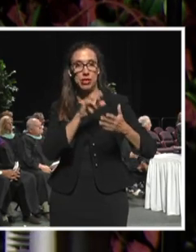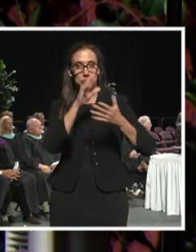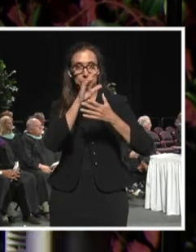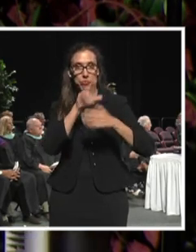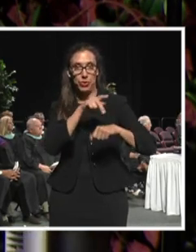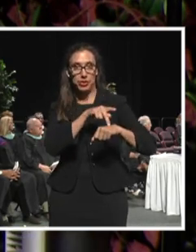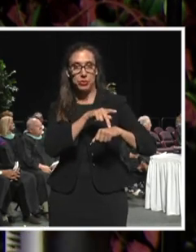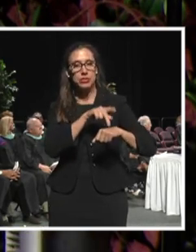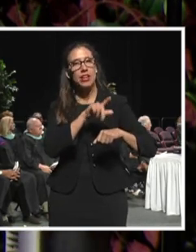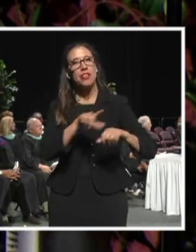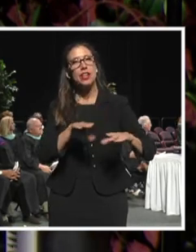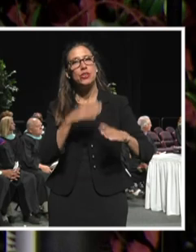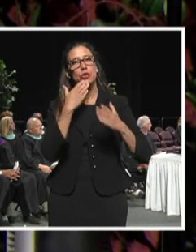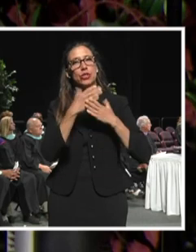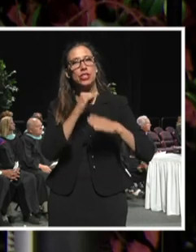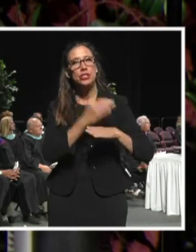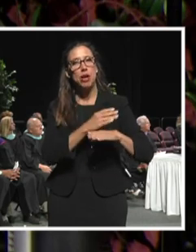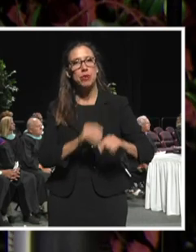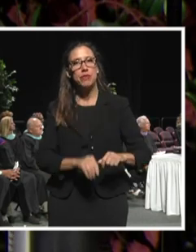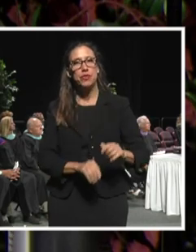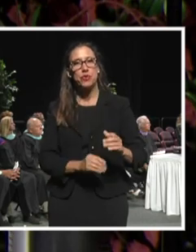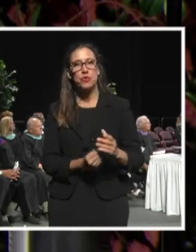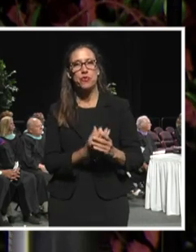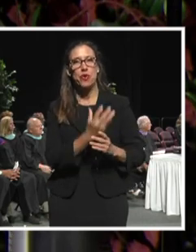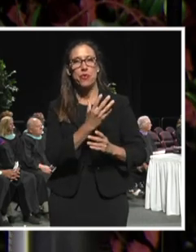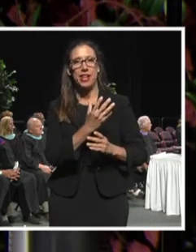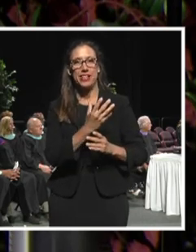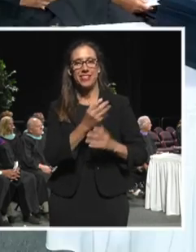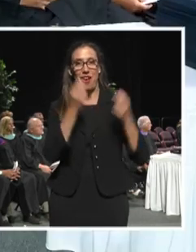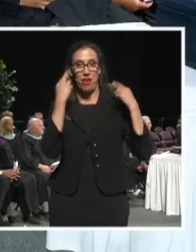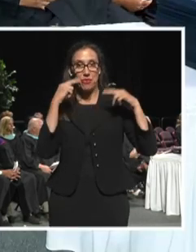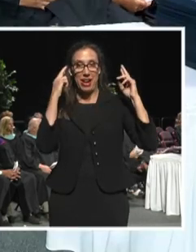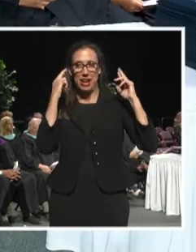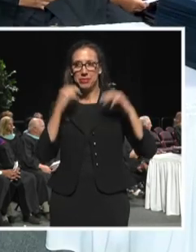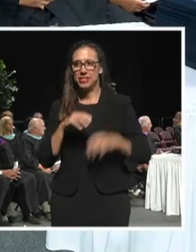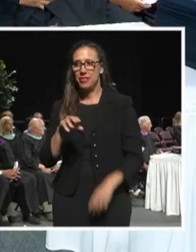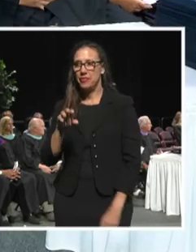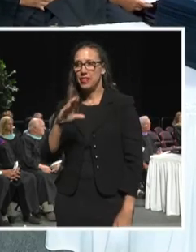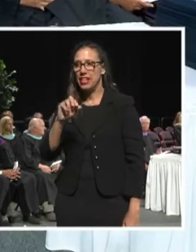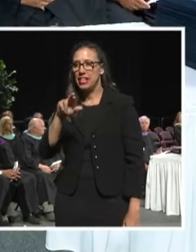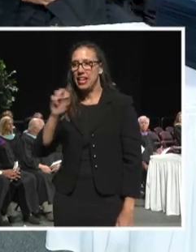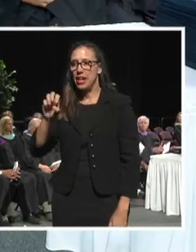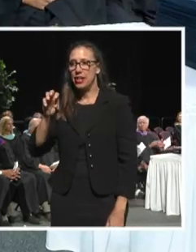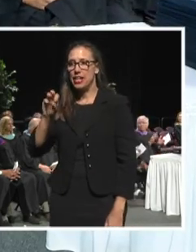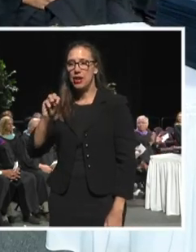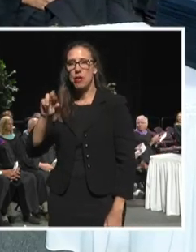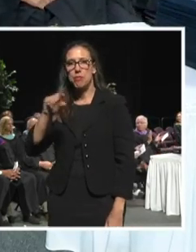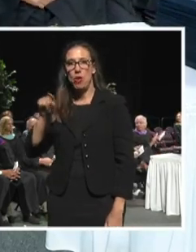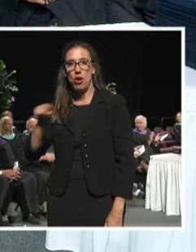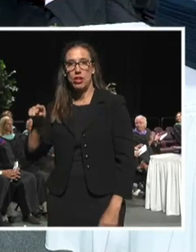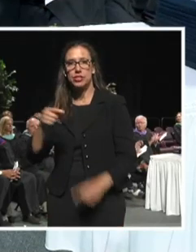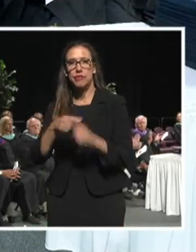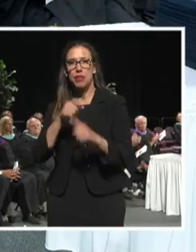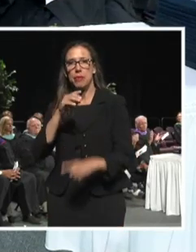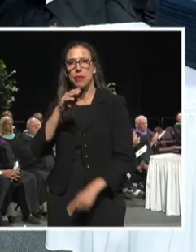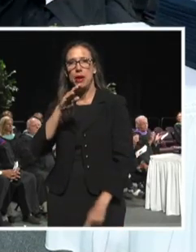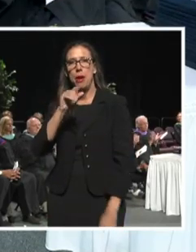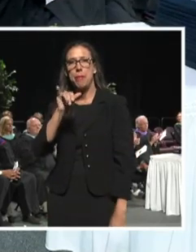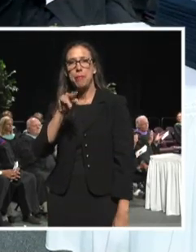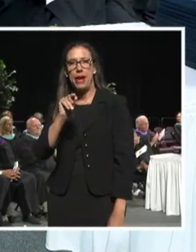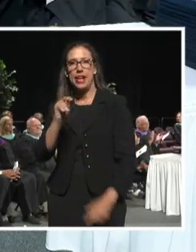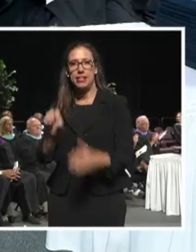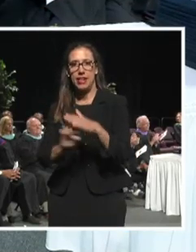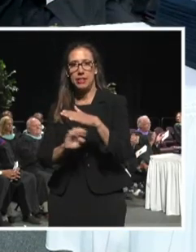of growing our mighty Rams. Ms. Carrie Mars, principal of Bain Elementary.